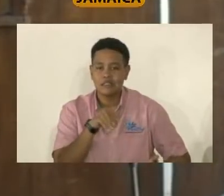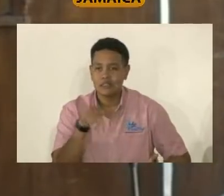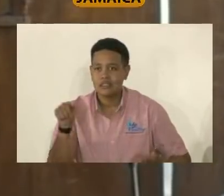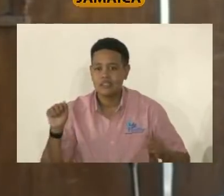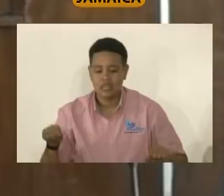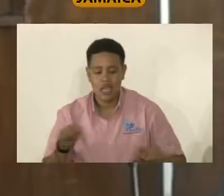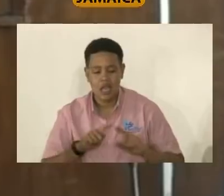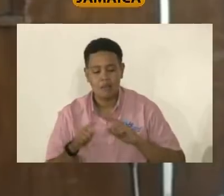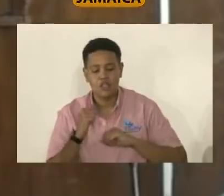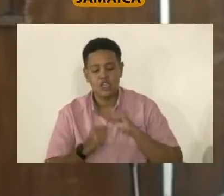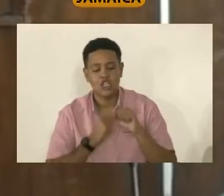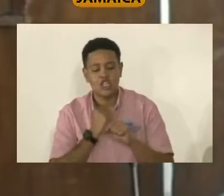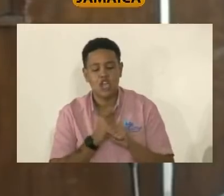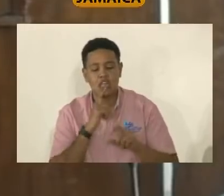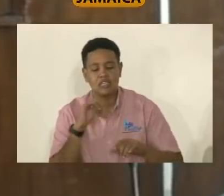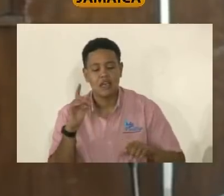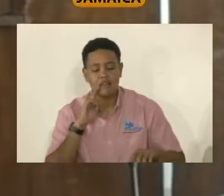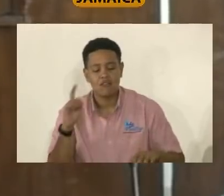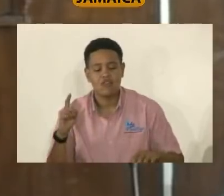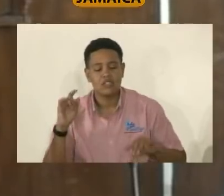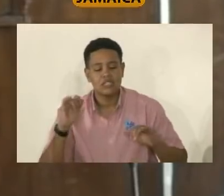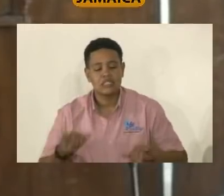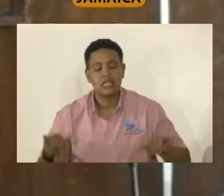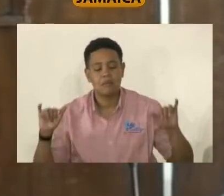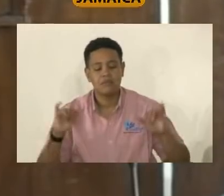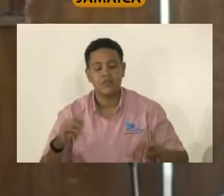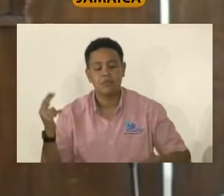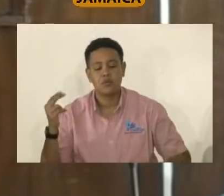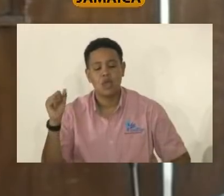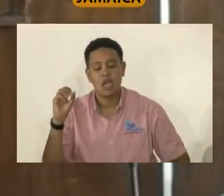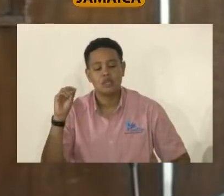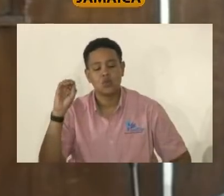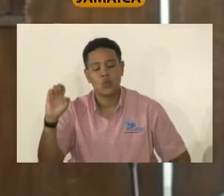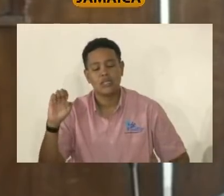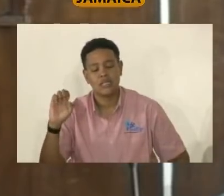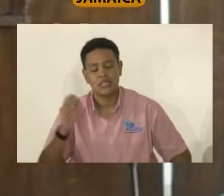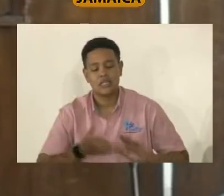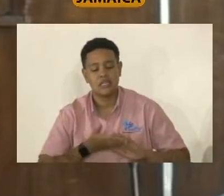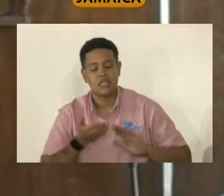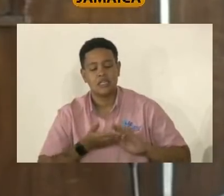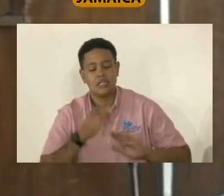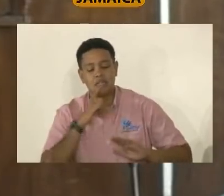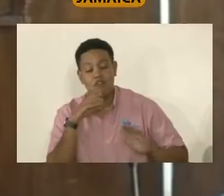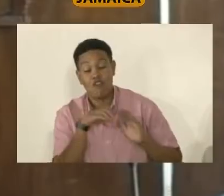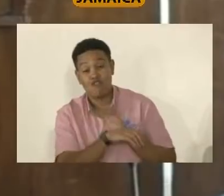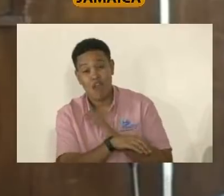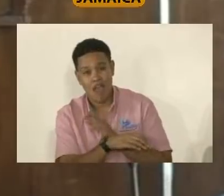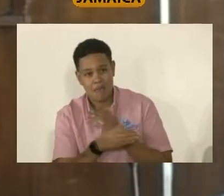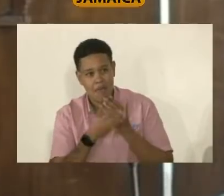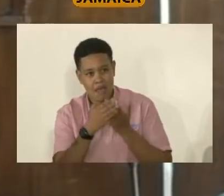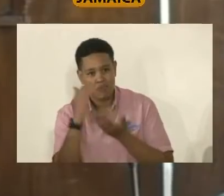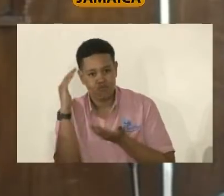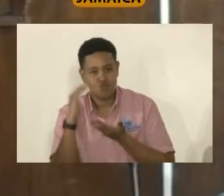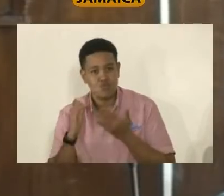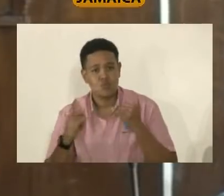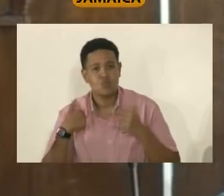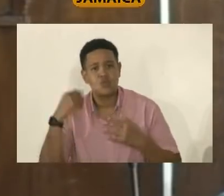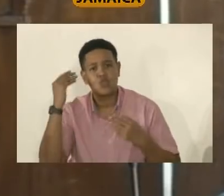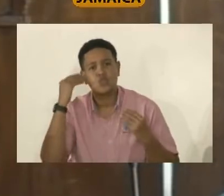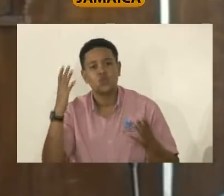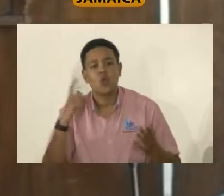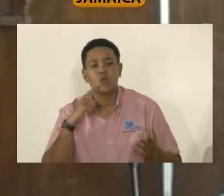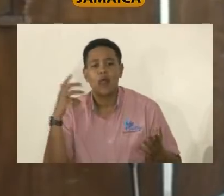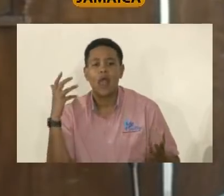the years of the serial and routine use of states of emergency as a crime-fighting tool, which we were told would be the